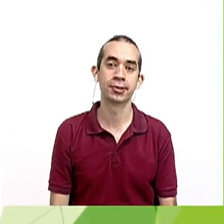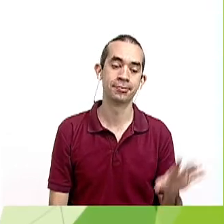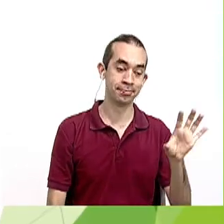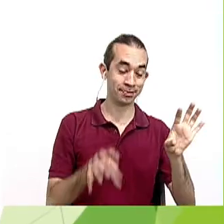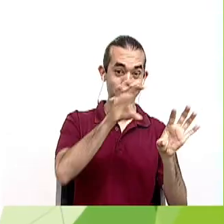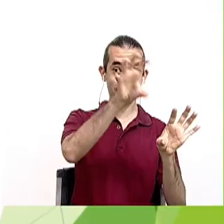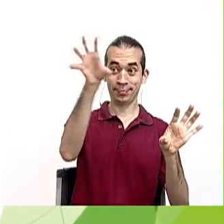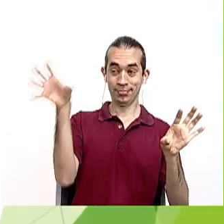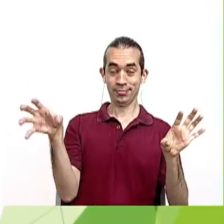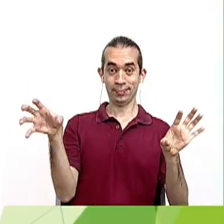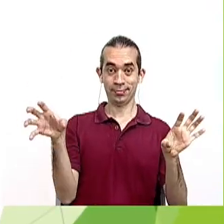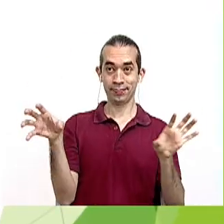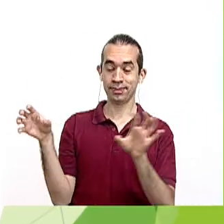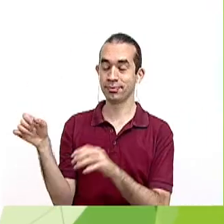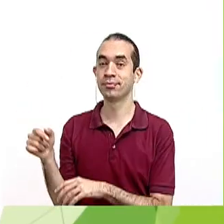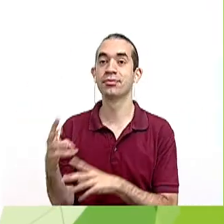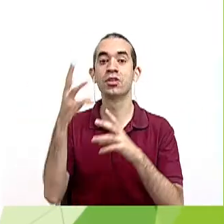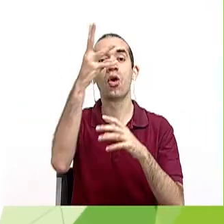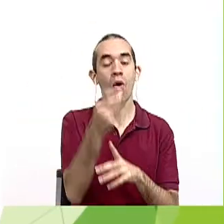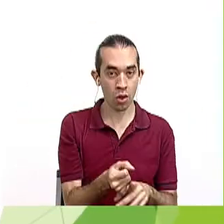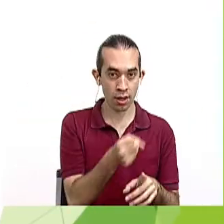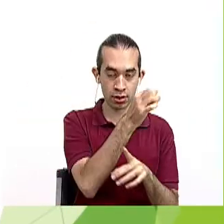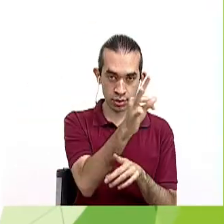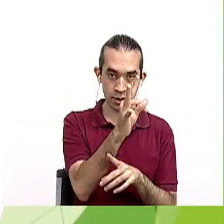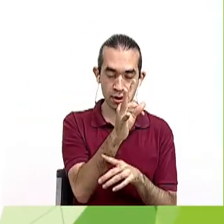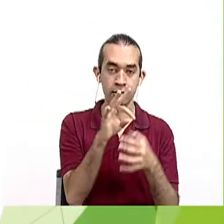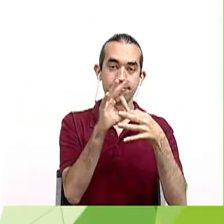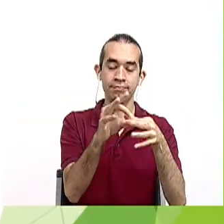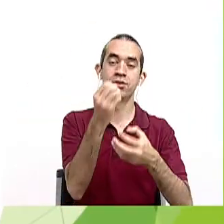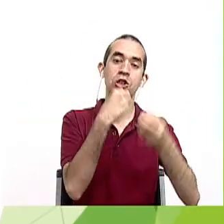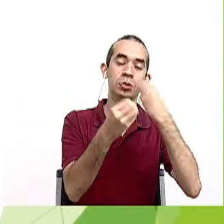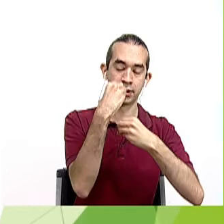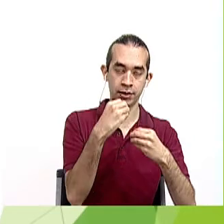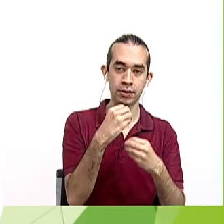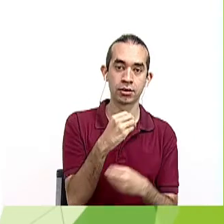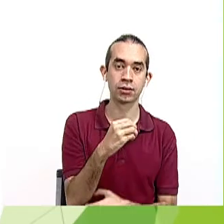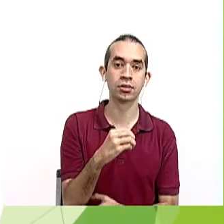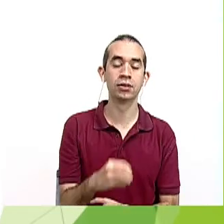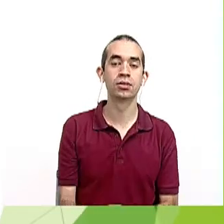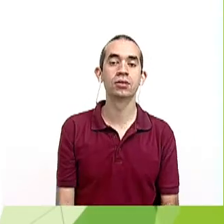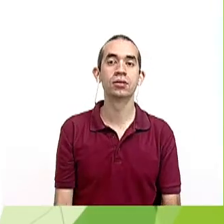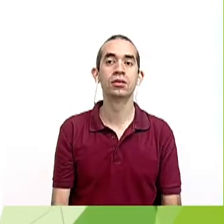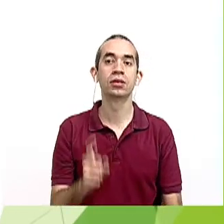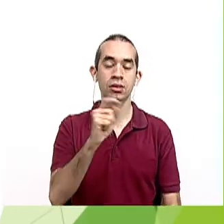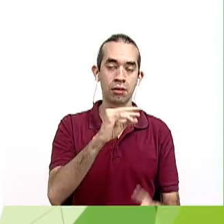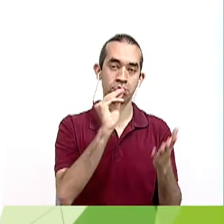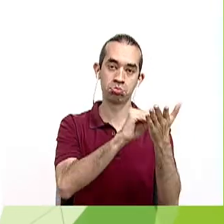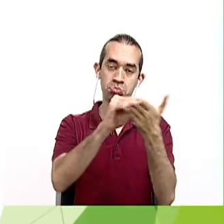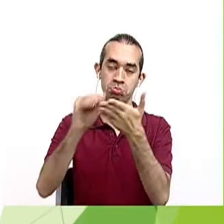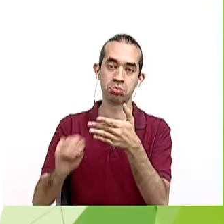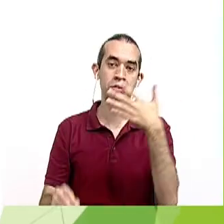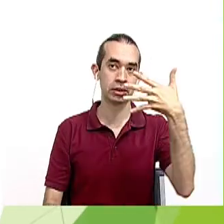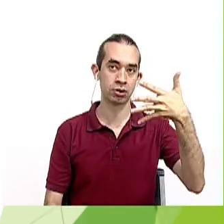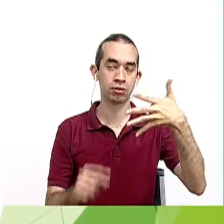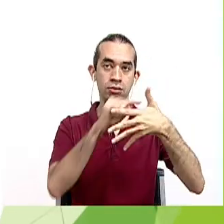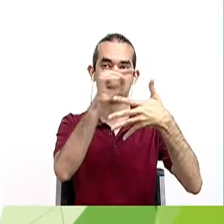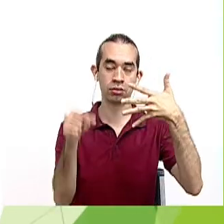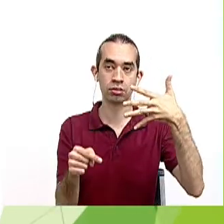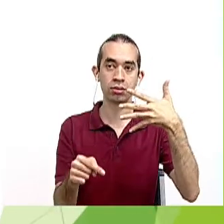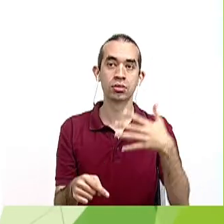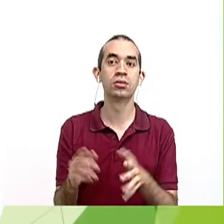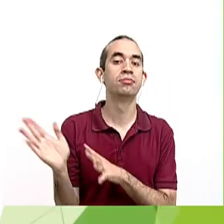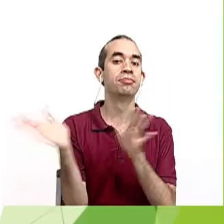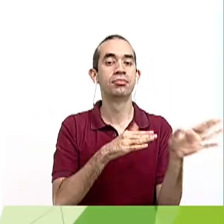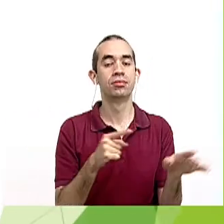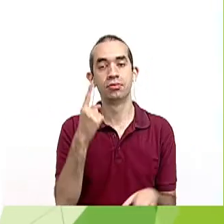one. It says countable nouns related to food. And you have to write 5 from the reading. The